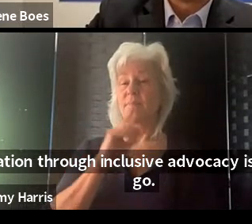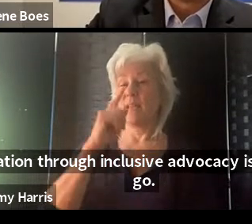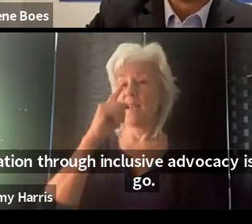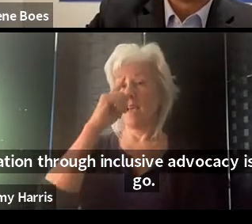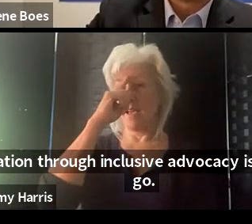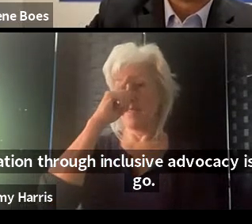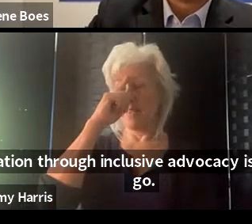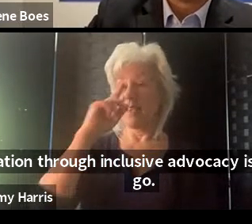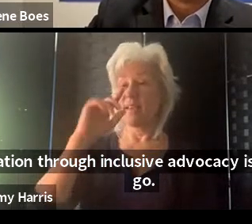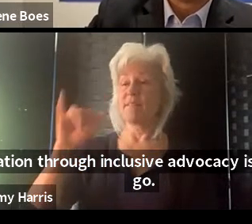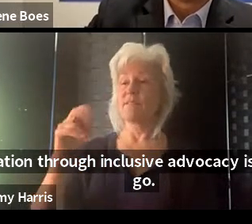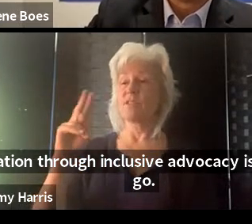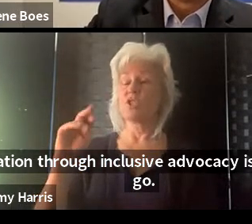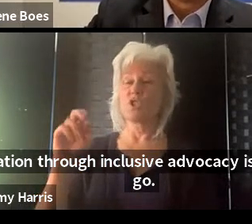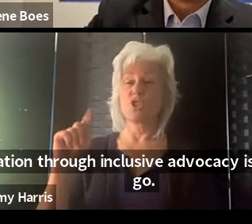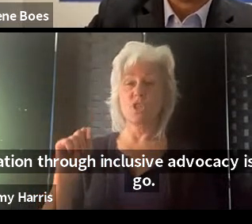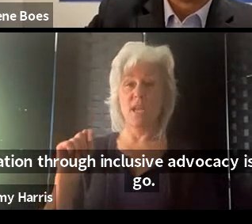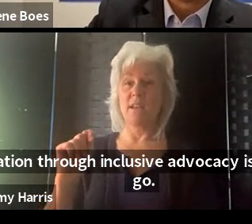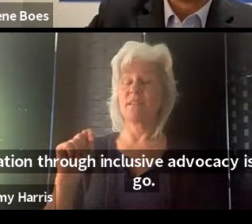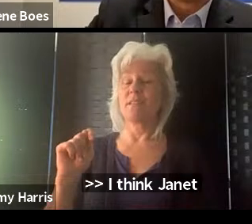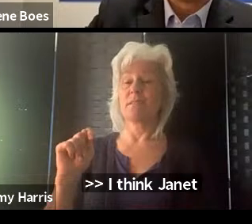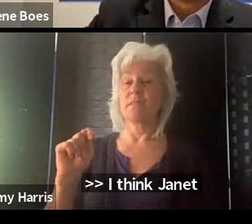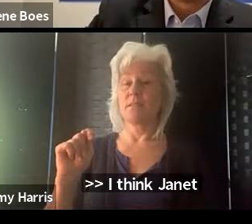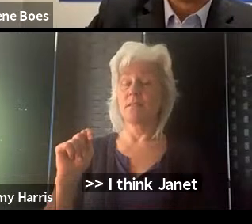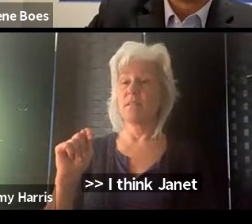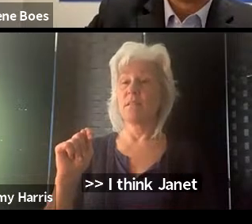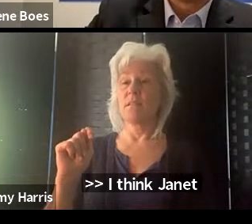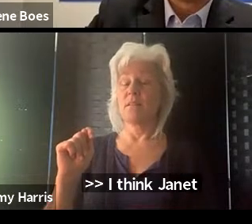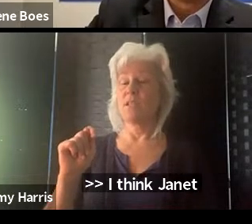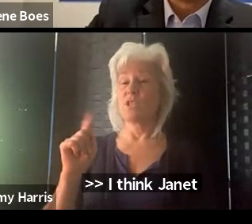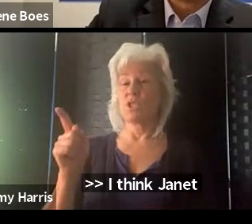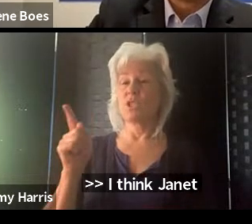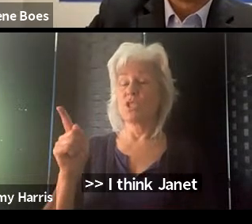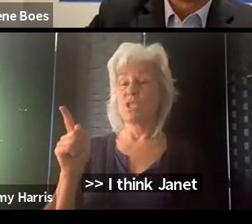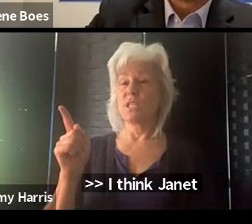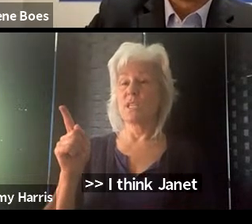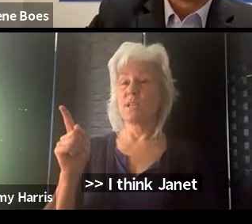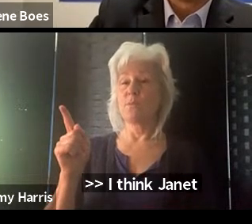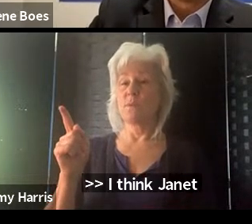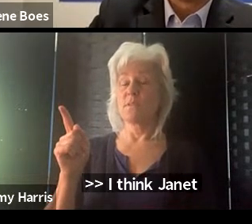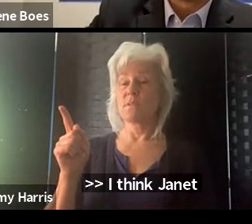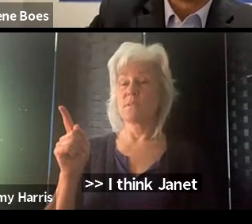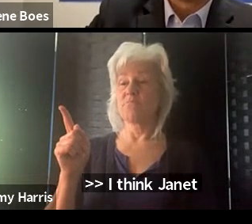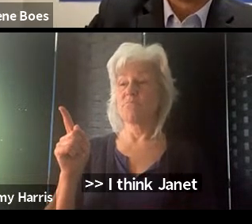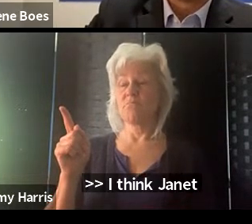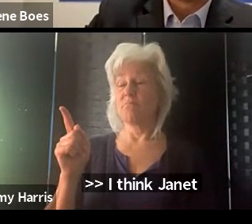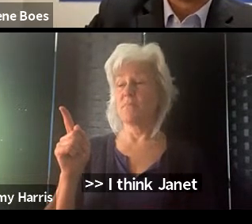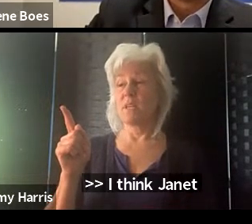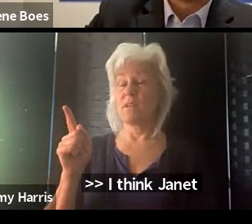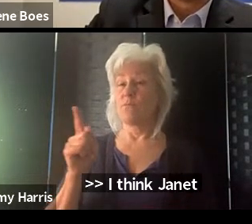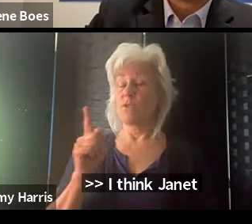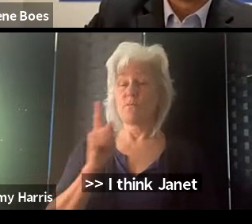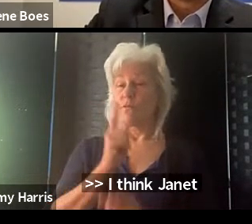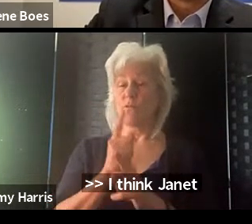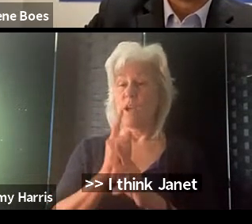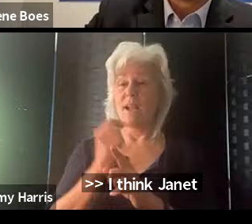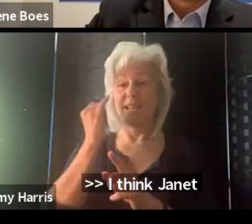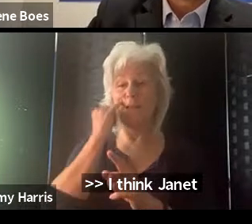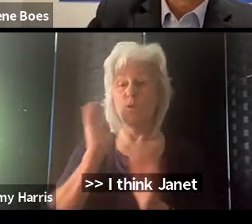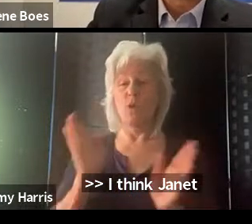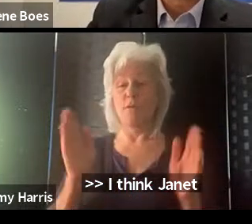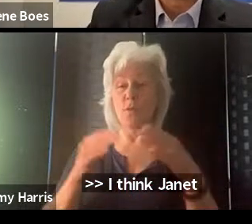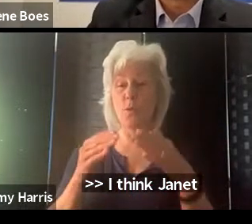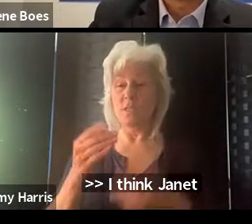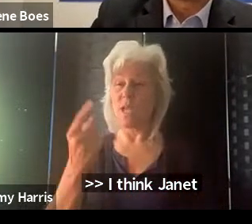absolutely important issues she was talking about, and that is, if you can focus on a single issue and